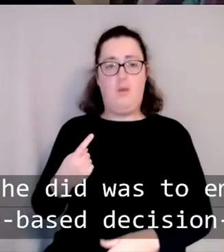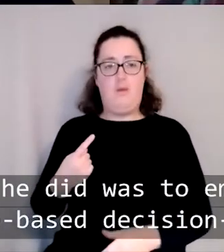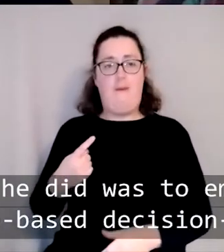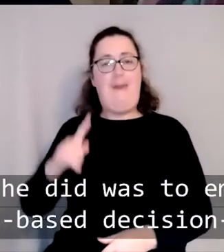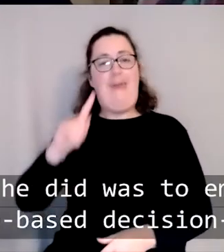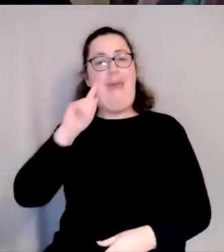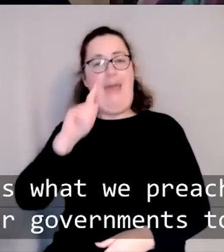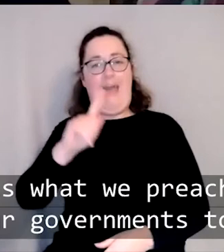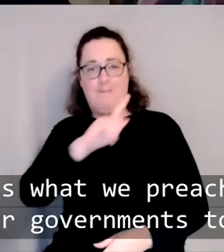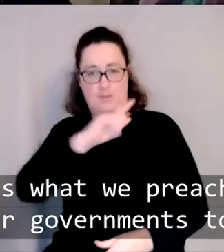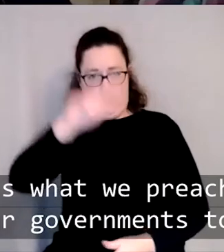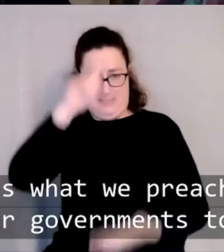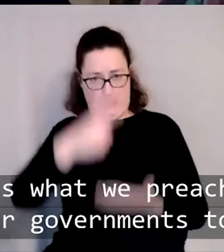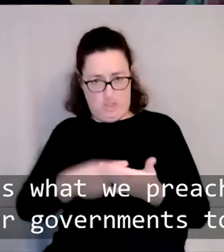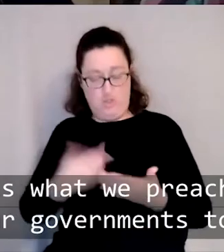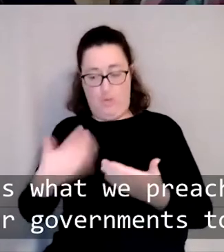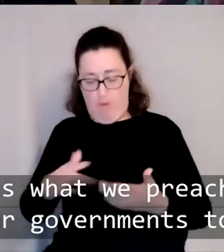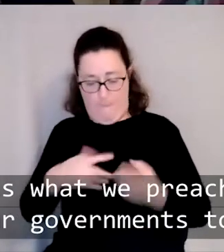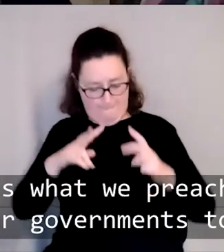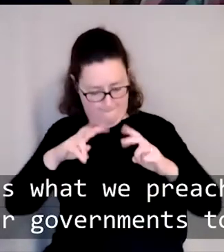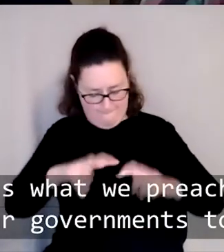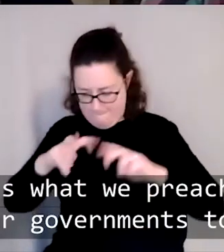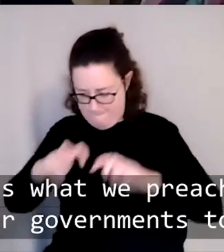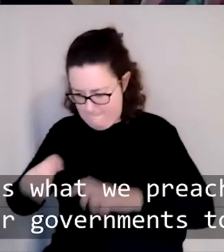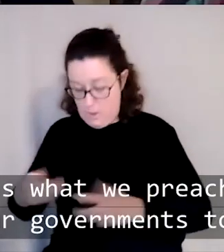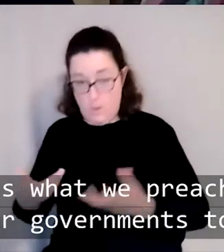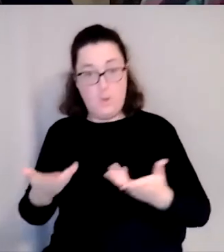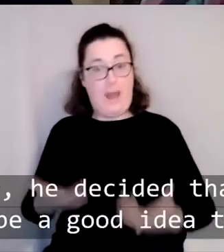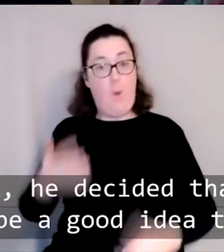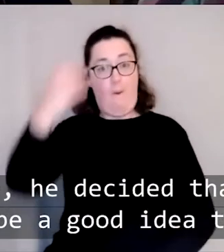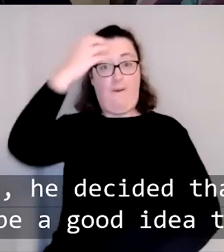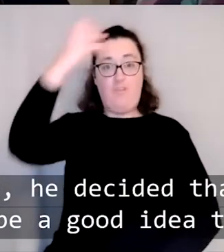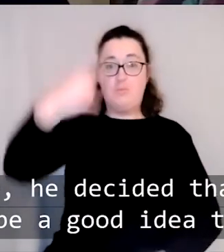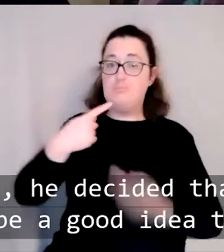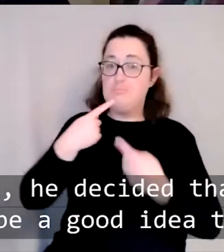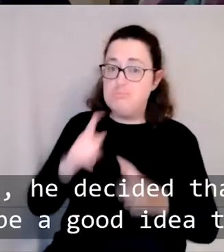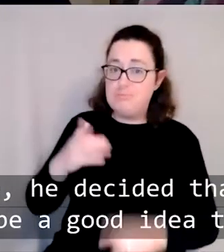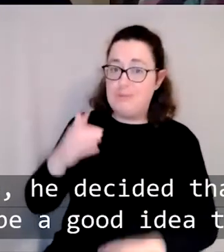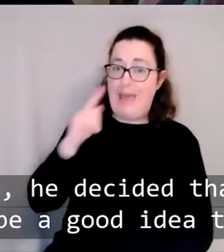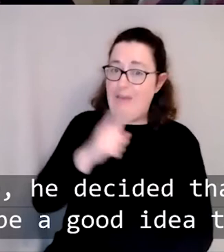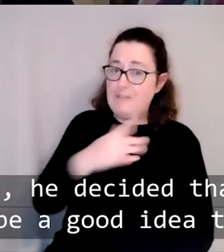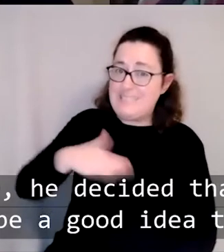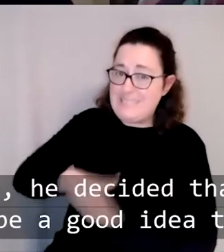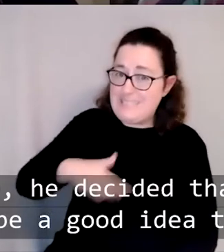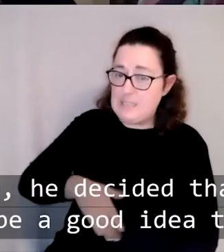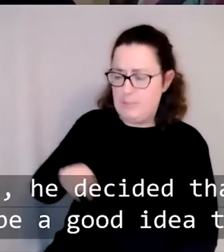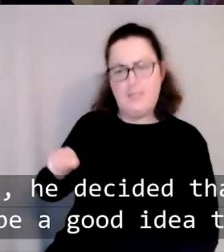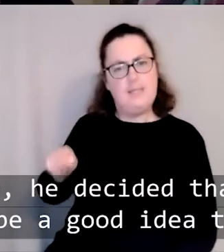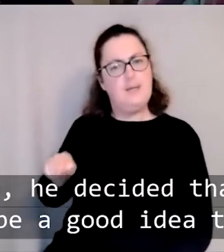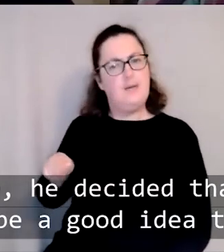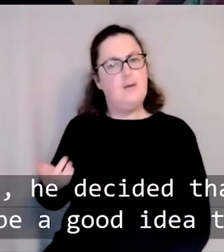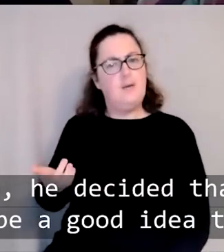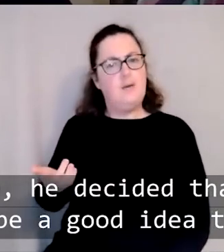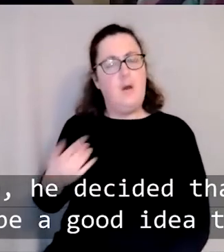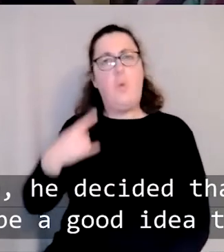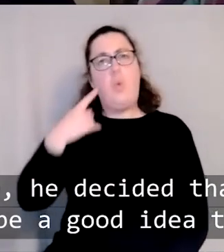evidence-based decision-making, which is what we preach about in our governments today. For example, he decided that it would probably be a